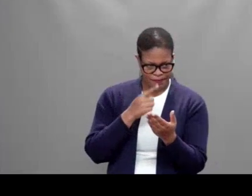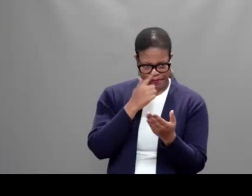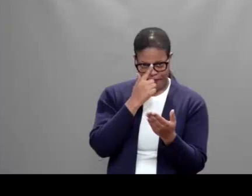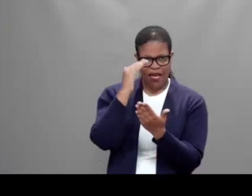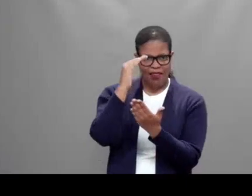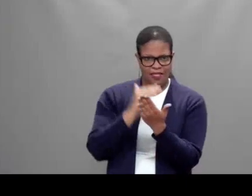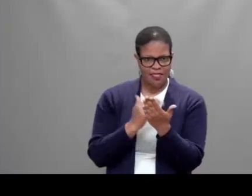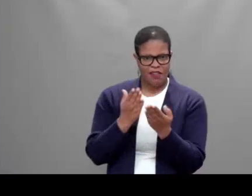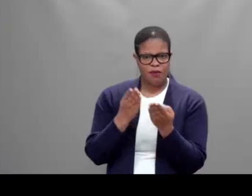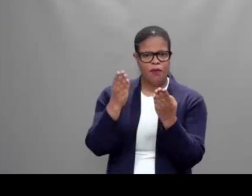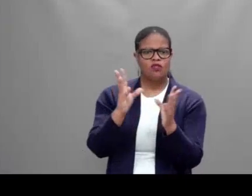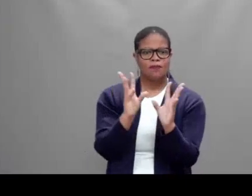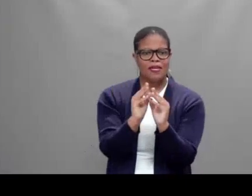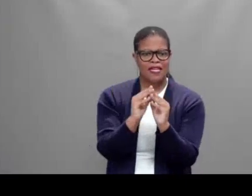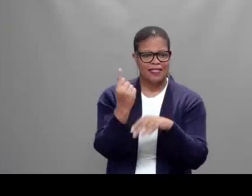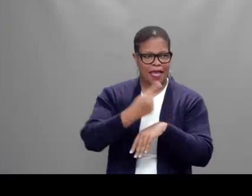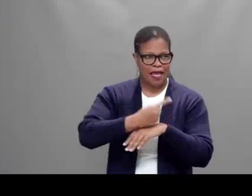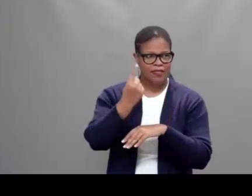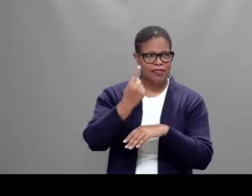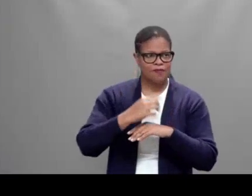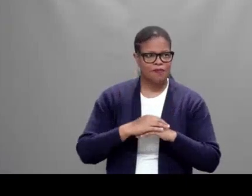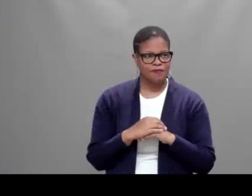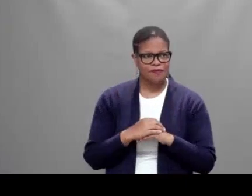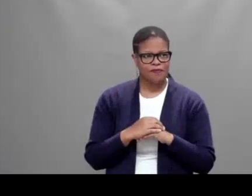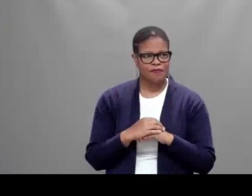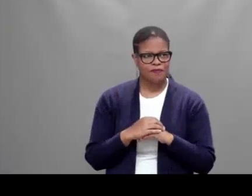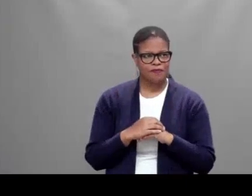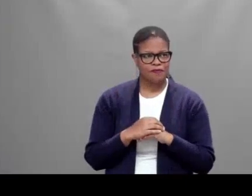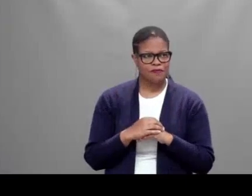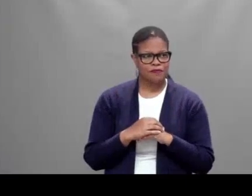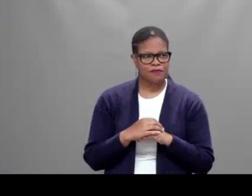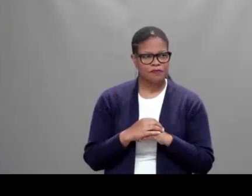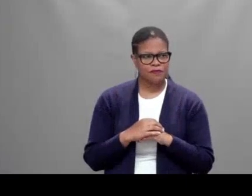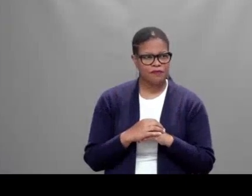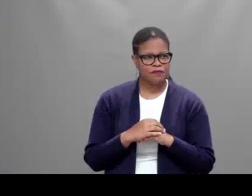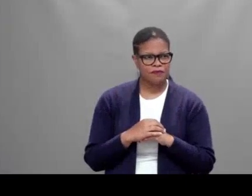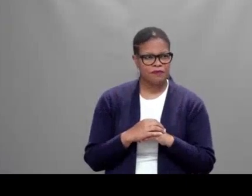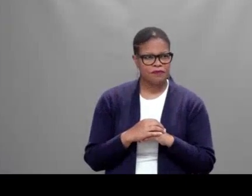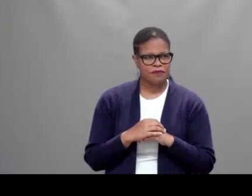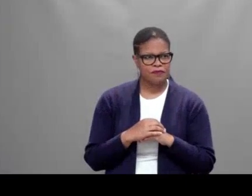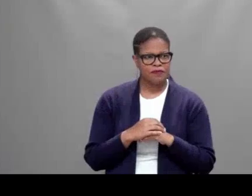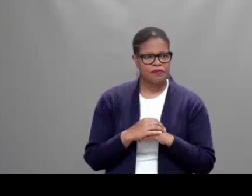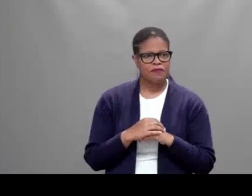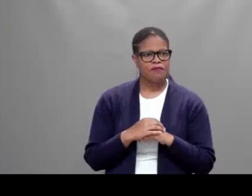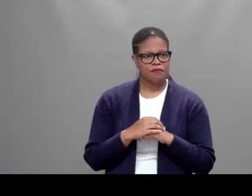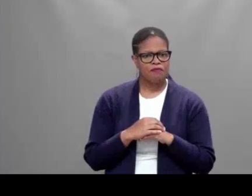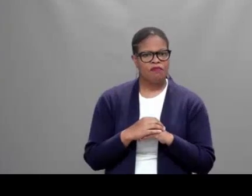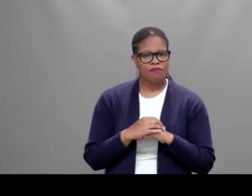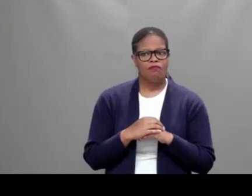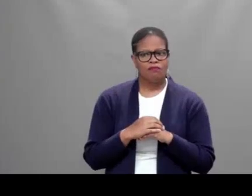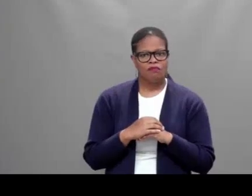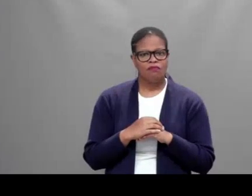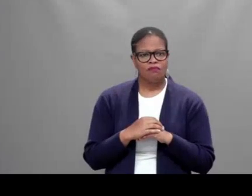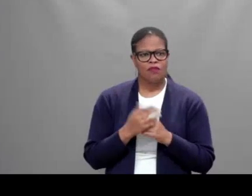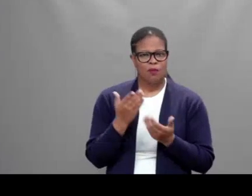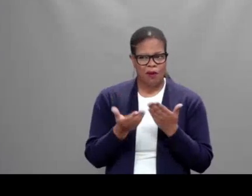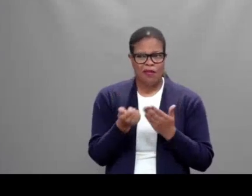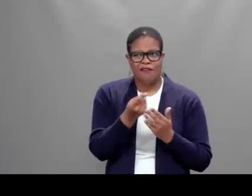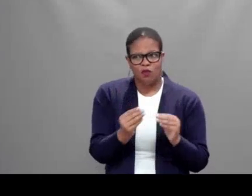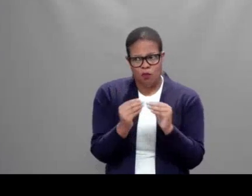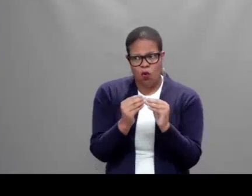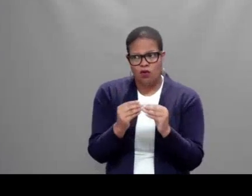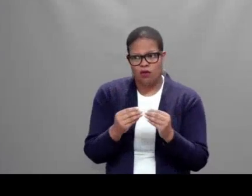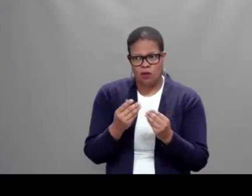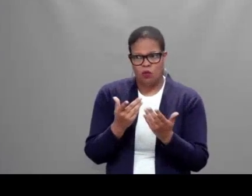dates. And there's probably a few more than what we would be looking to have, but we wanted to include